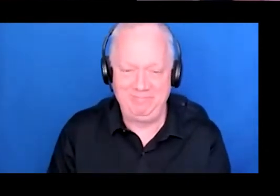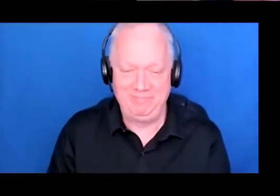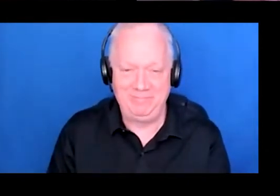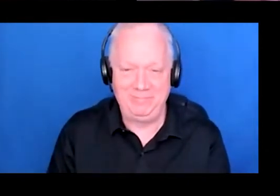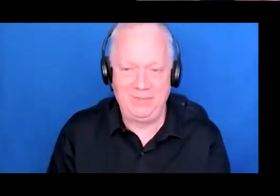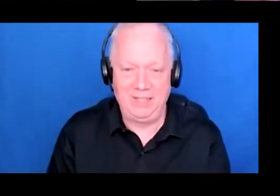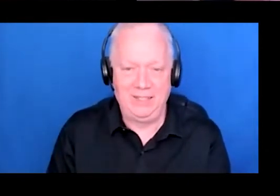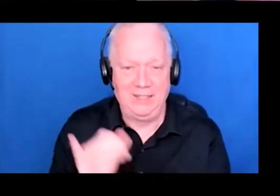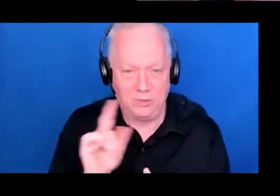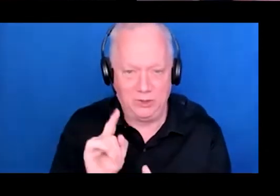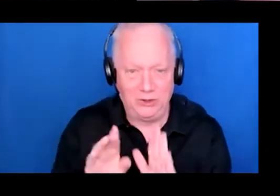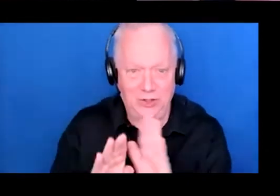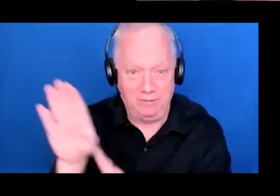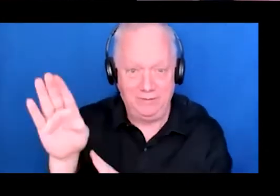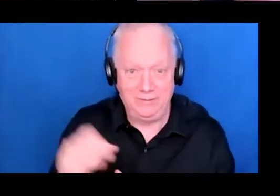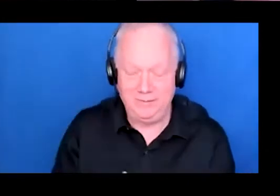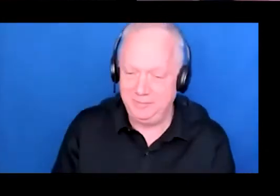And that was where you took off.